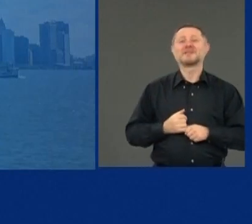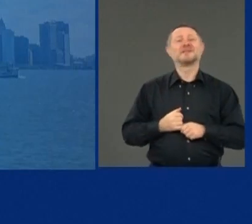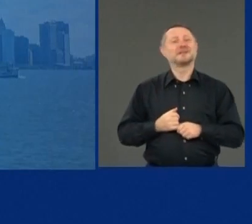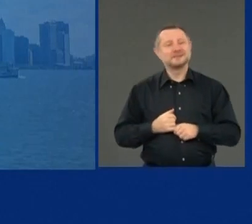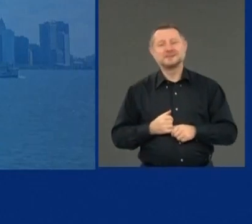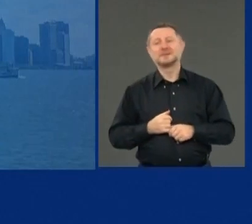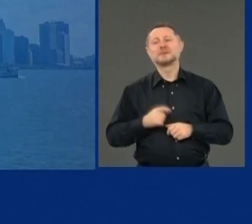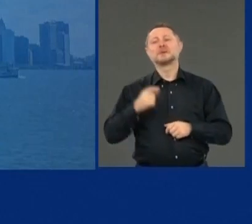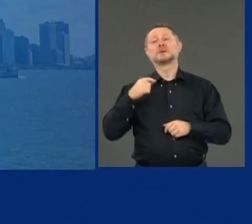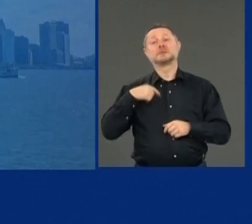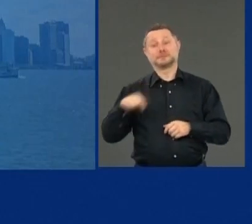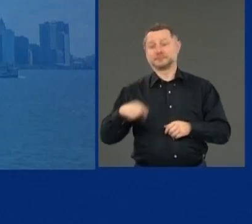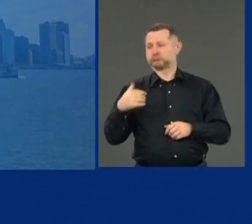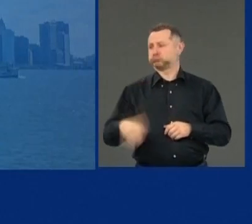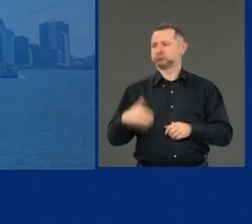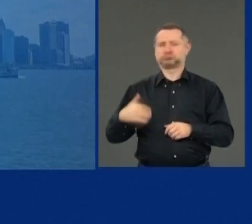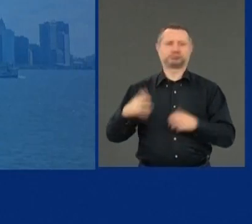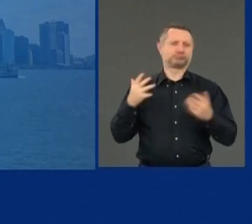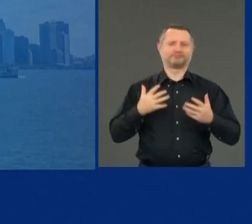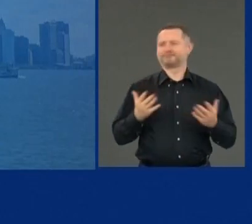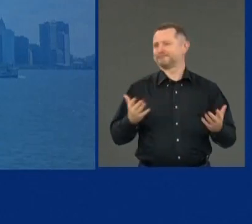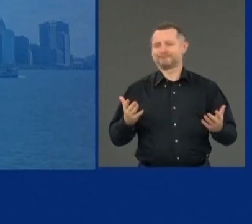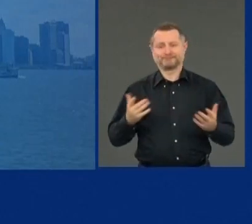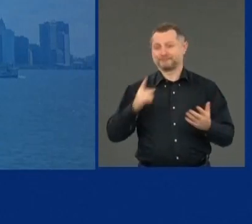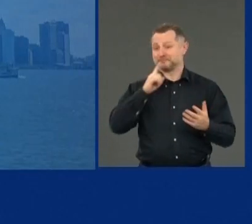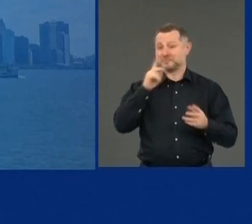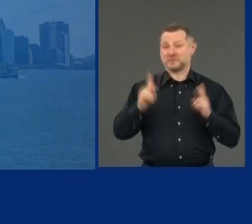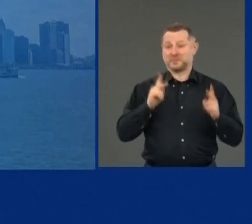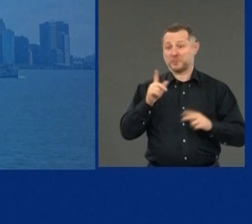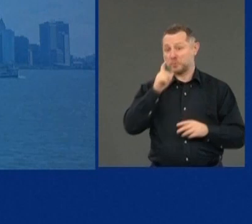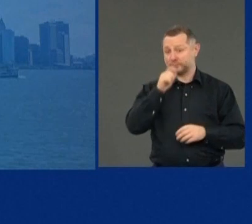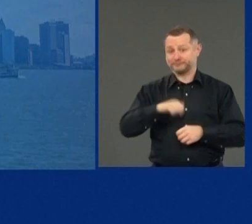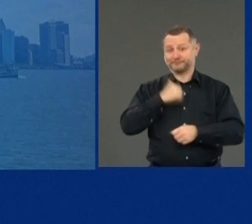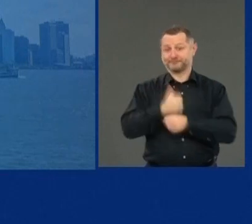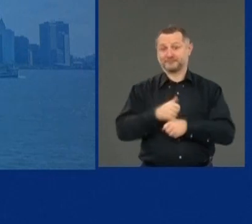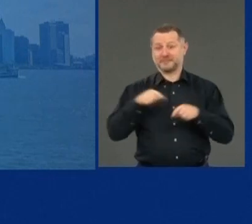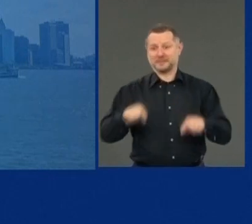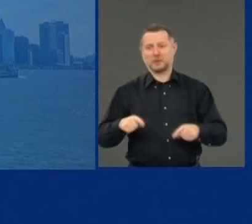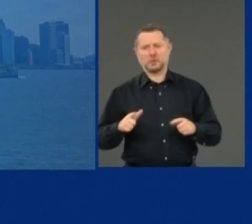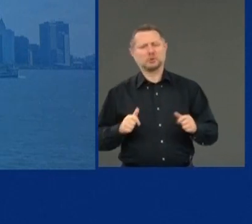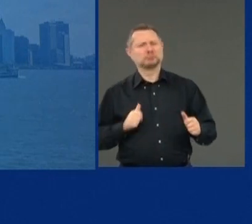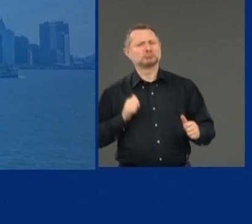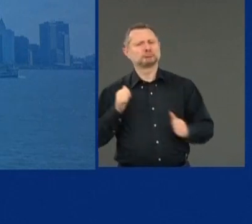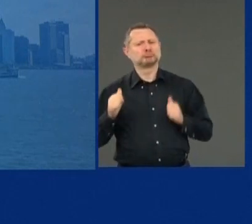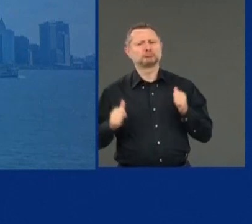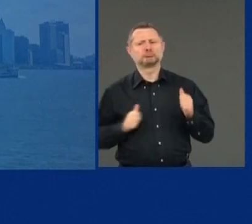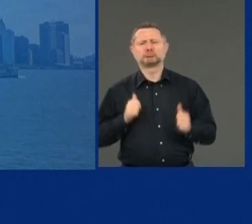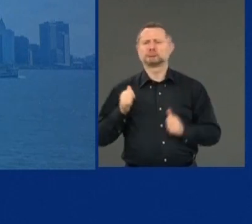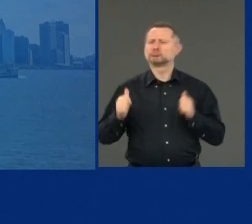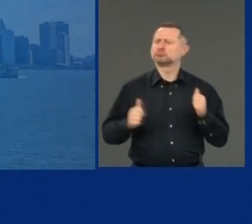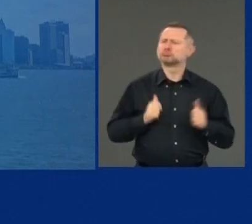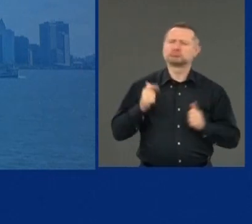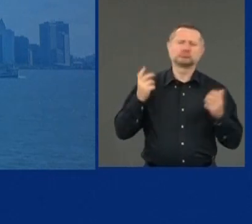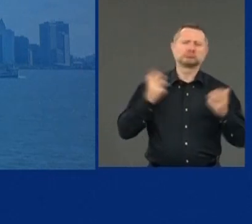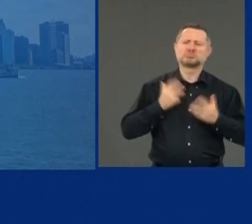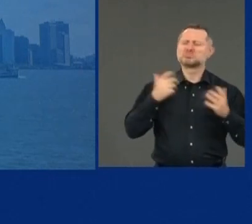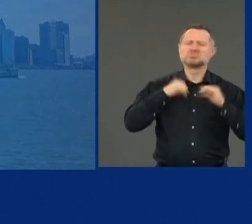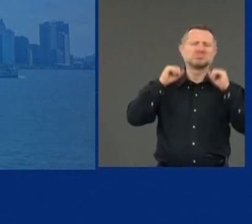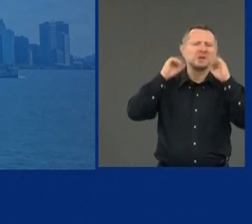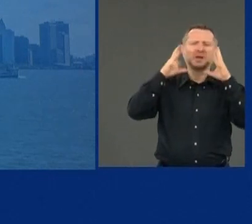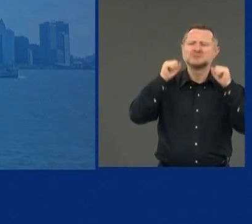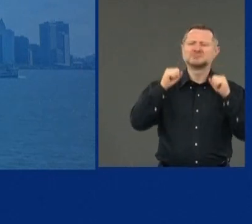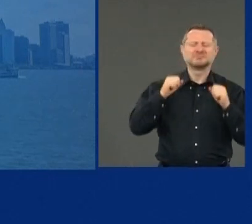feat of ambition and vision meeting competence. Jones